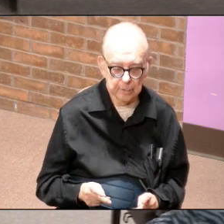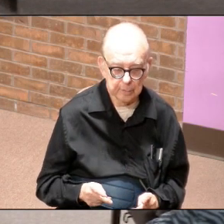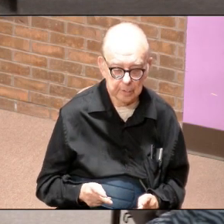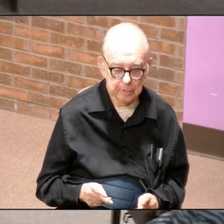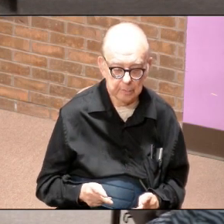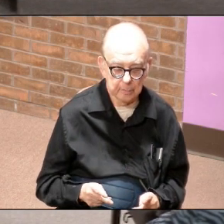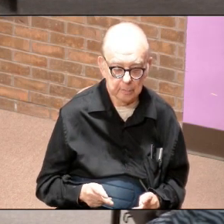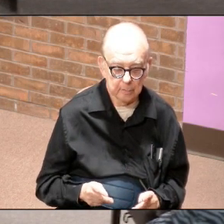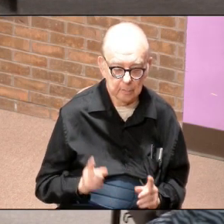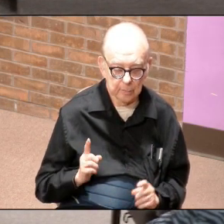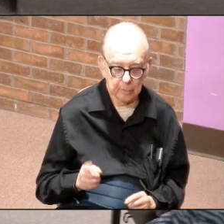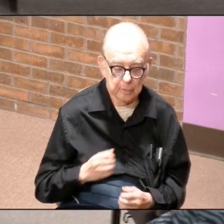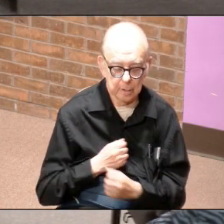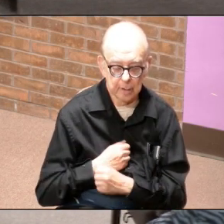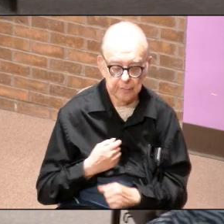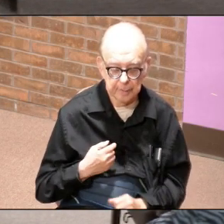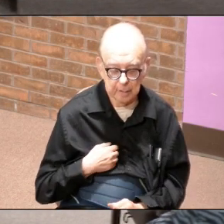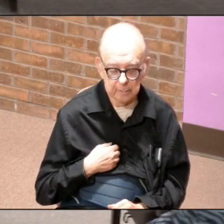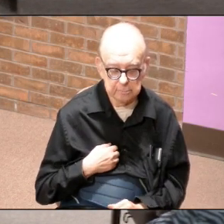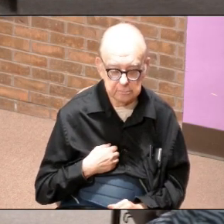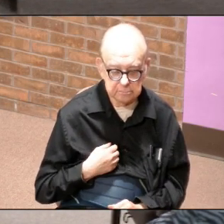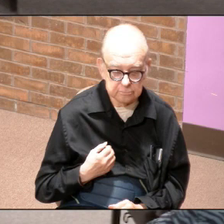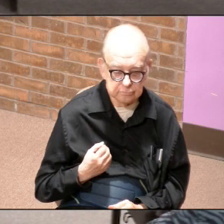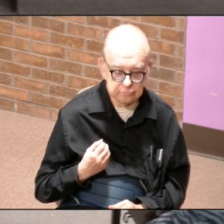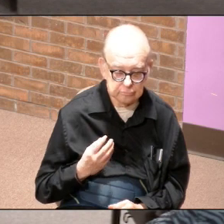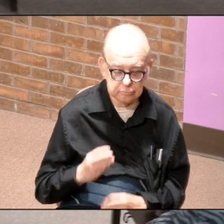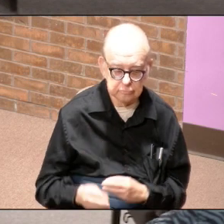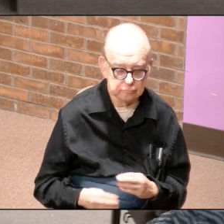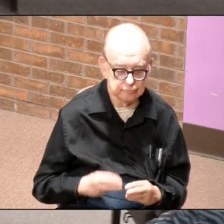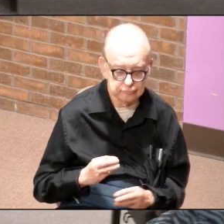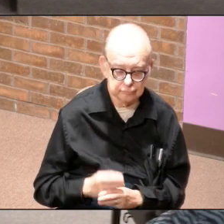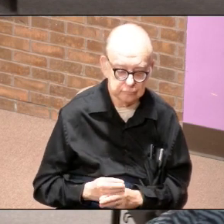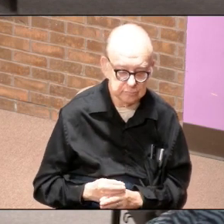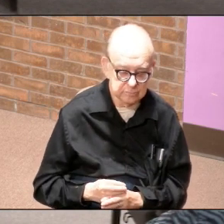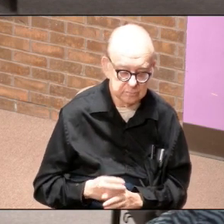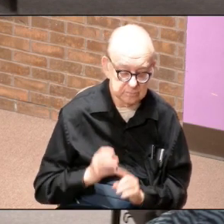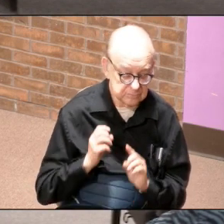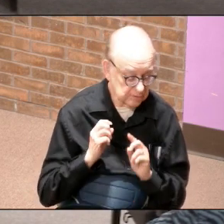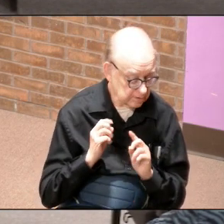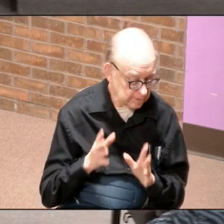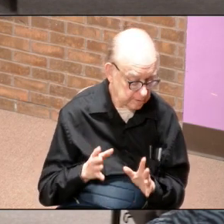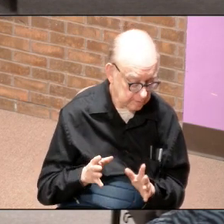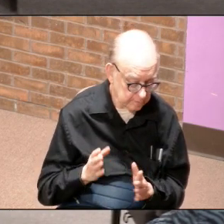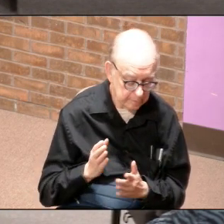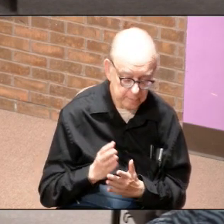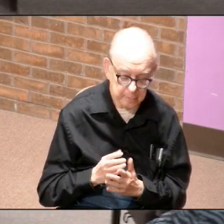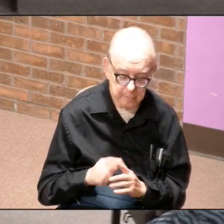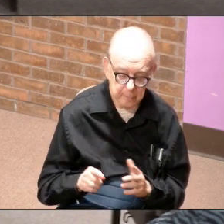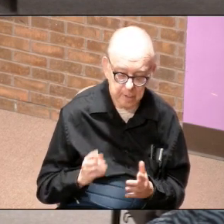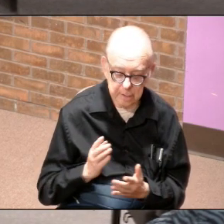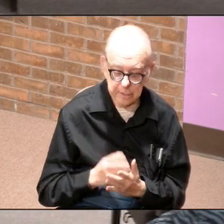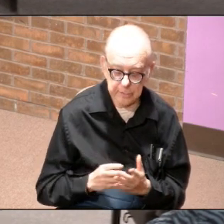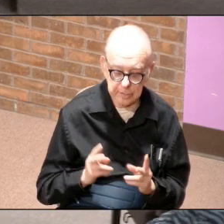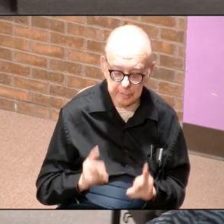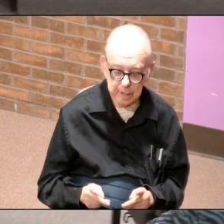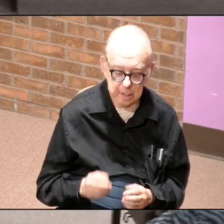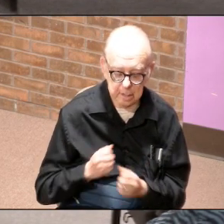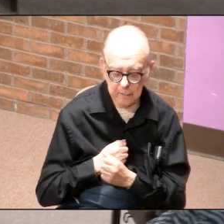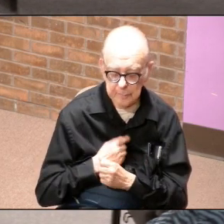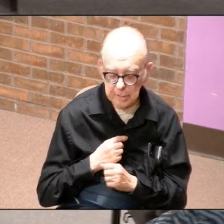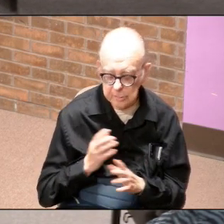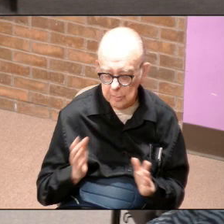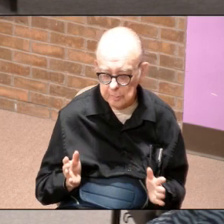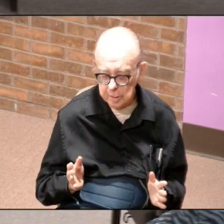that a lot of this world really doesn't care for. But someone loved me so